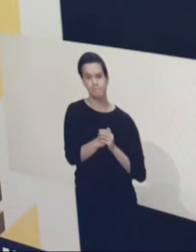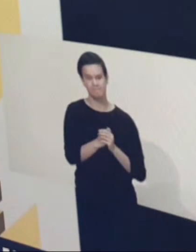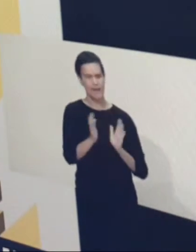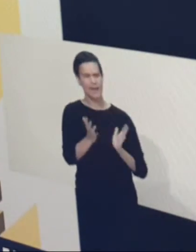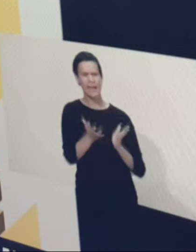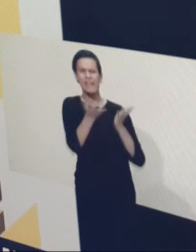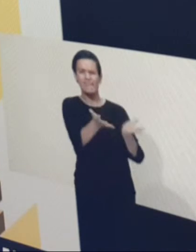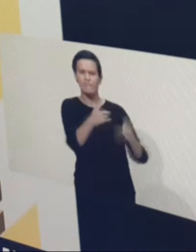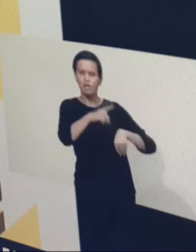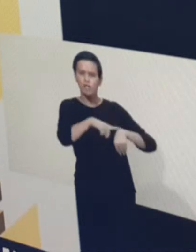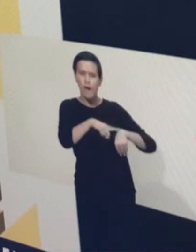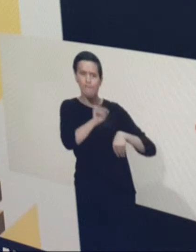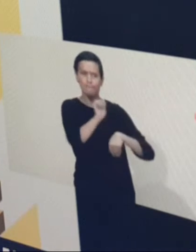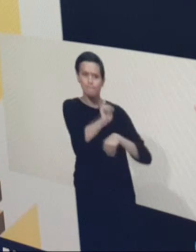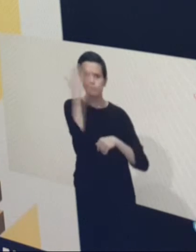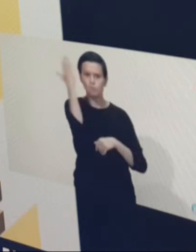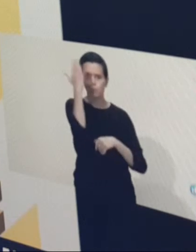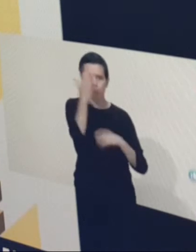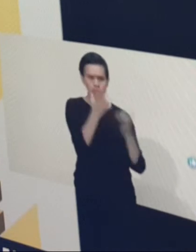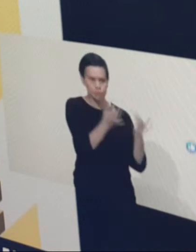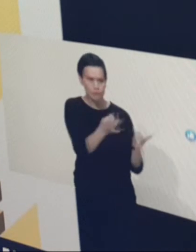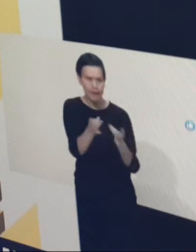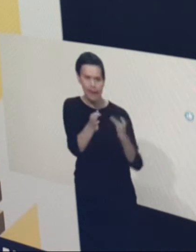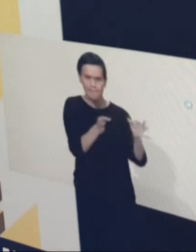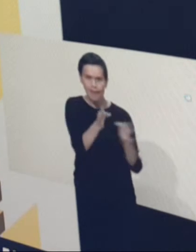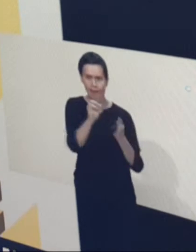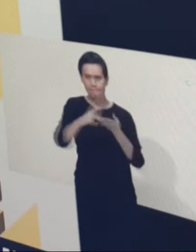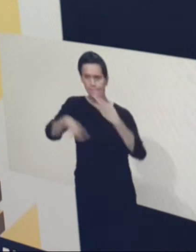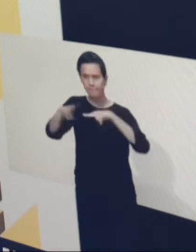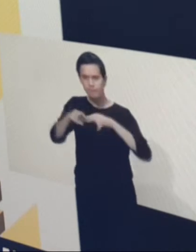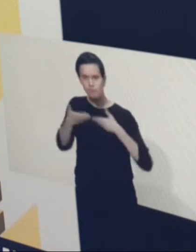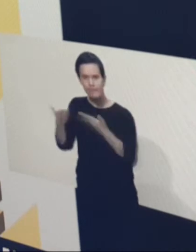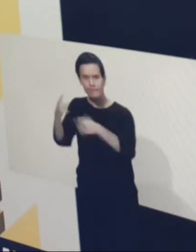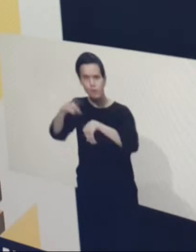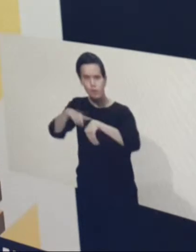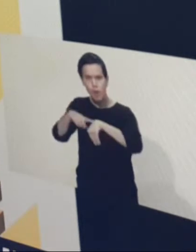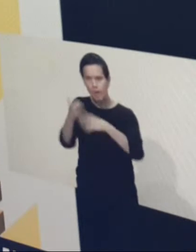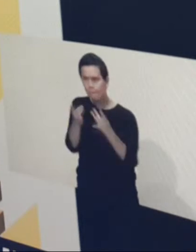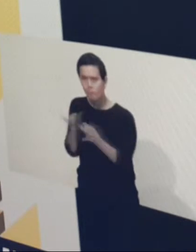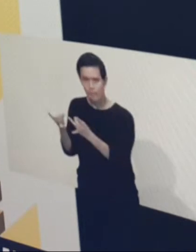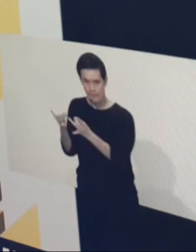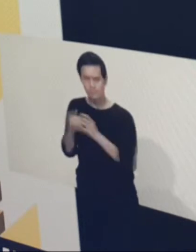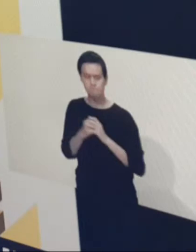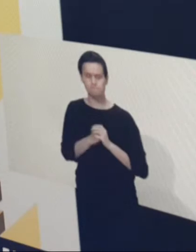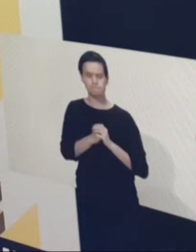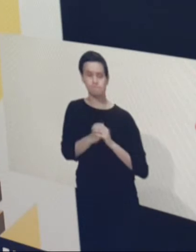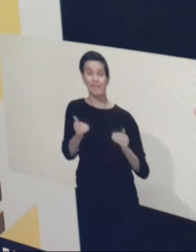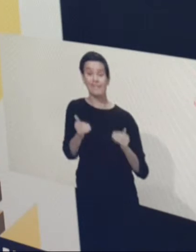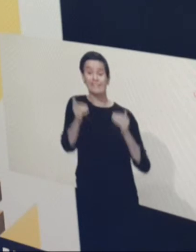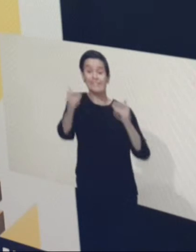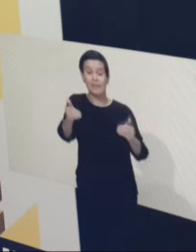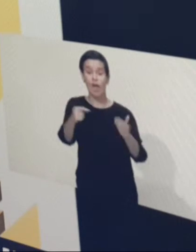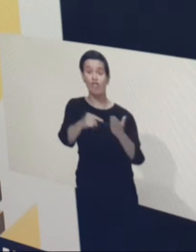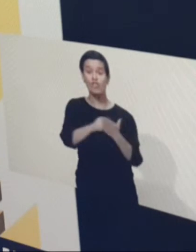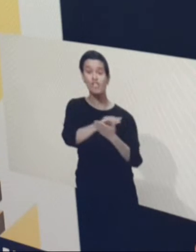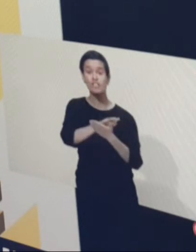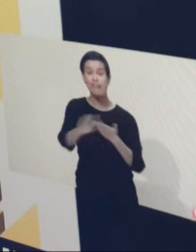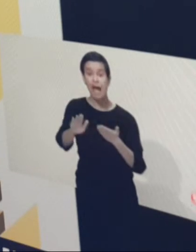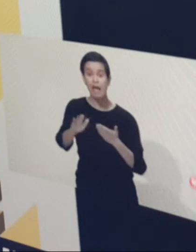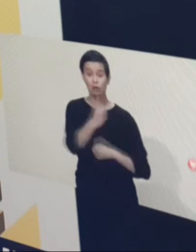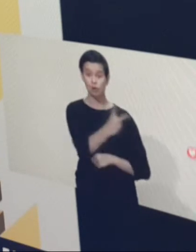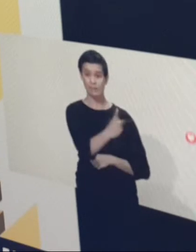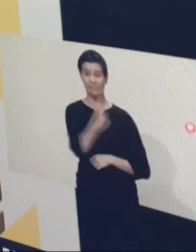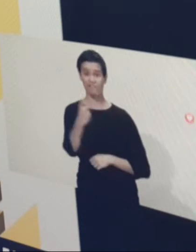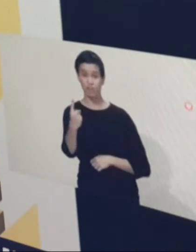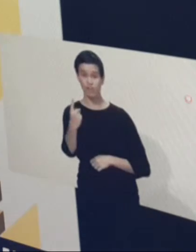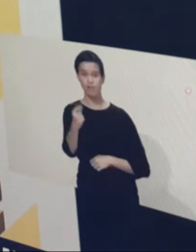education facilities time to plan. And finally, on Thursday, 21 May, bars will be able to open with all